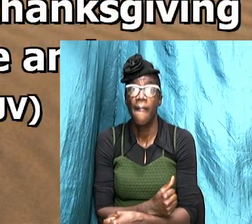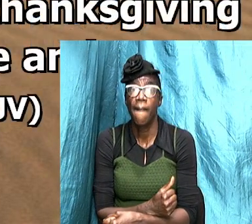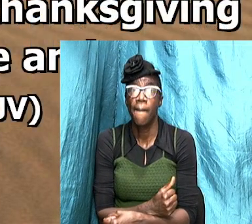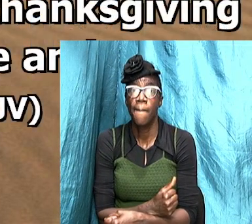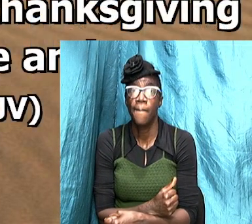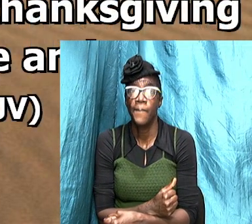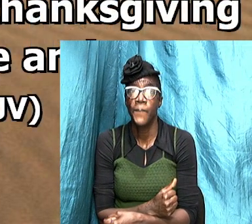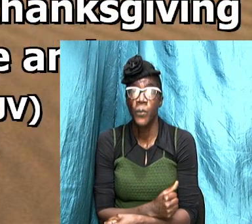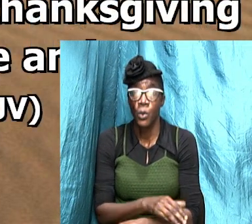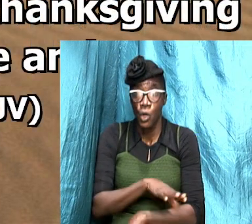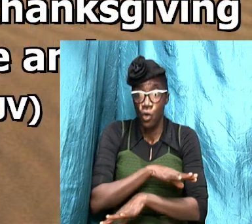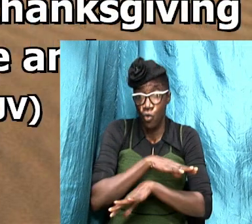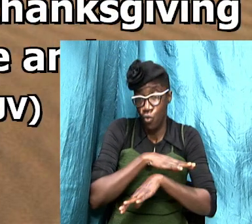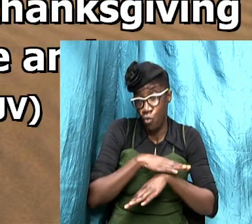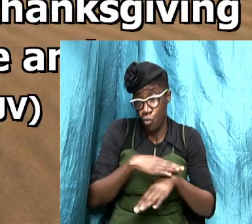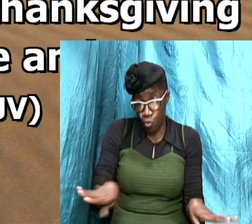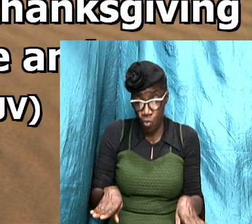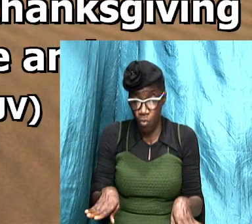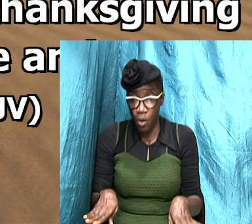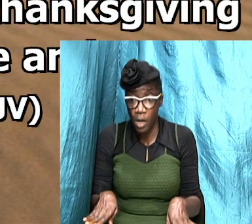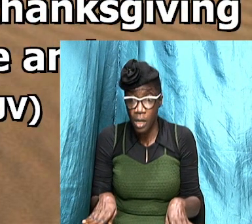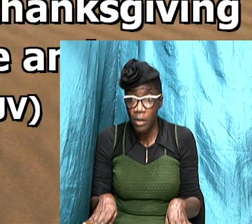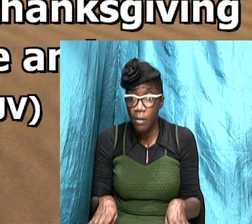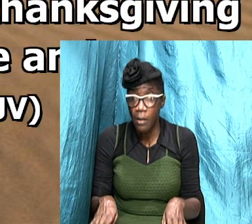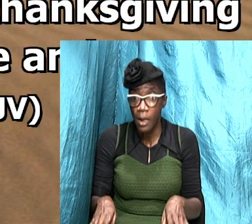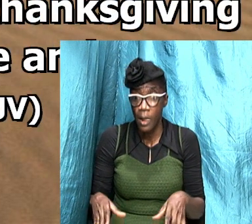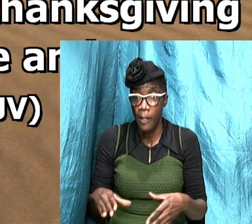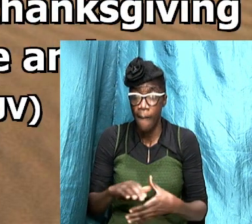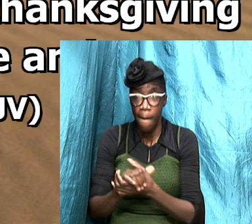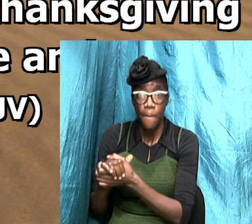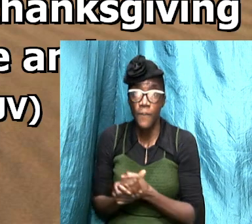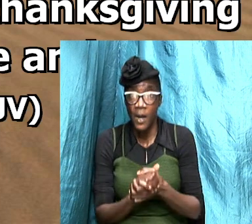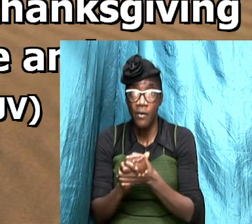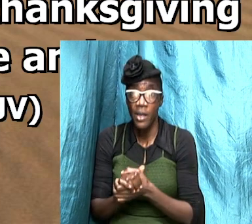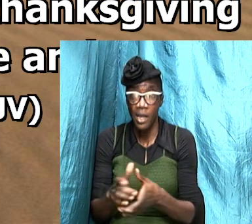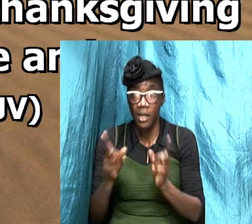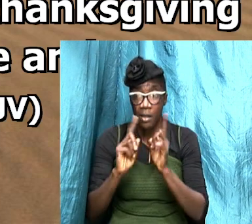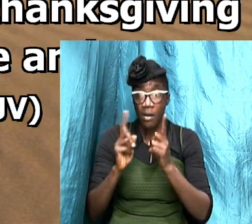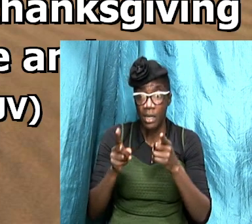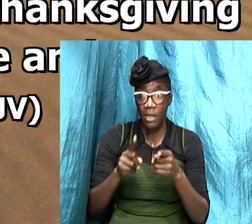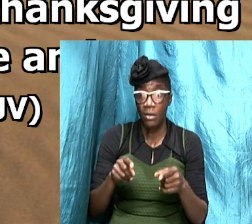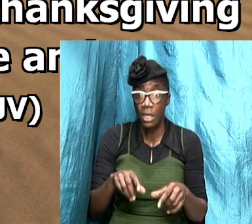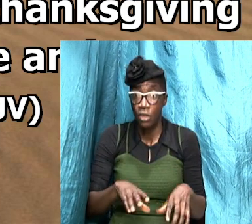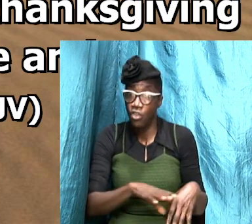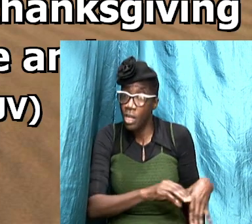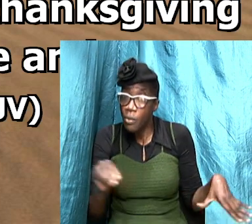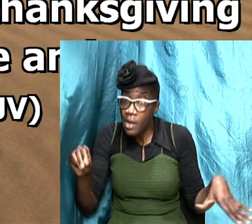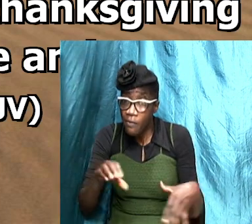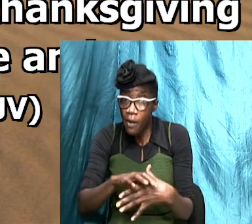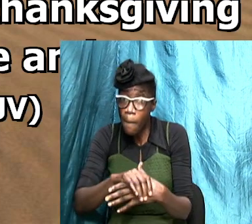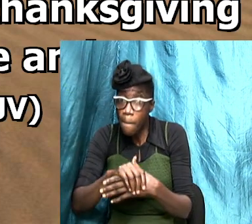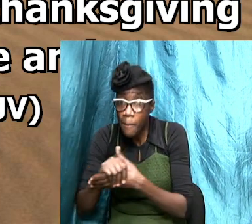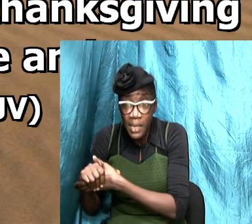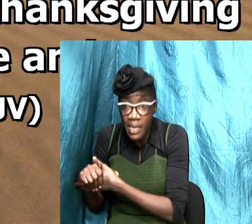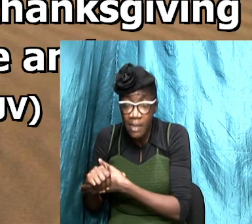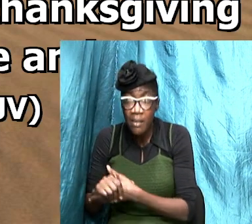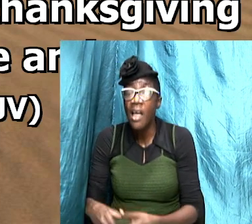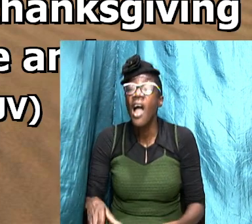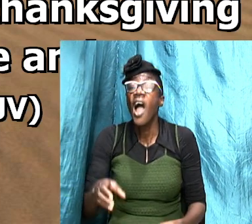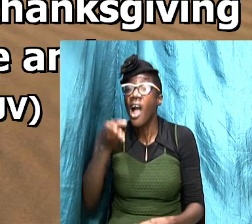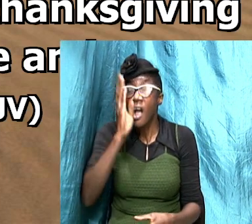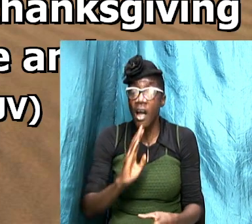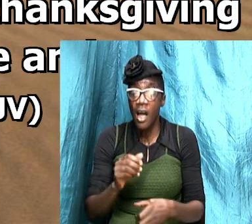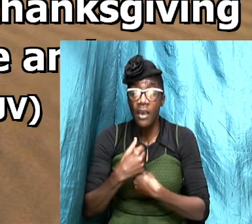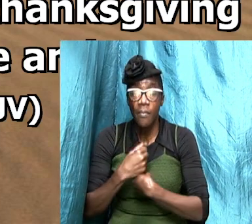forbidding to marry and commanding to abstain from meats which God had created to be received with